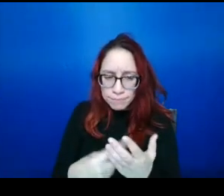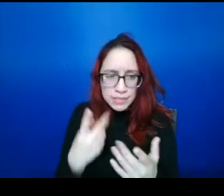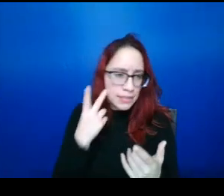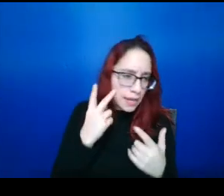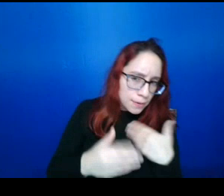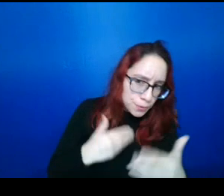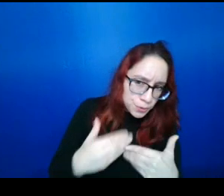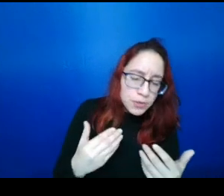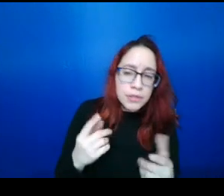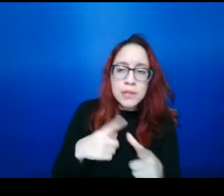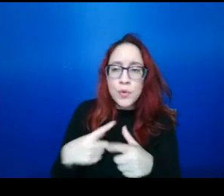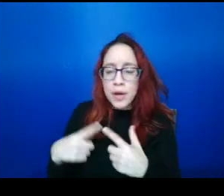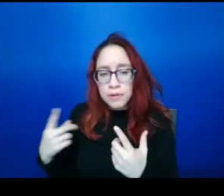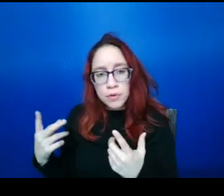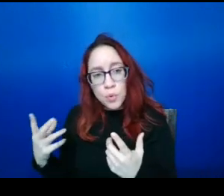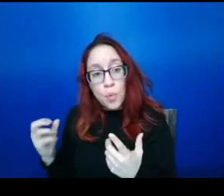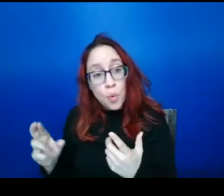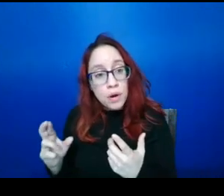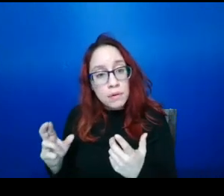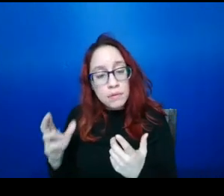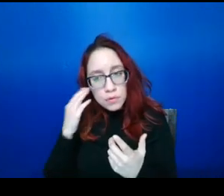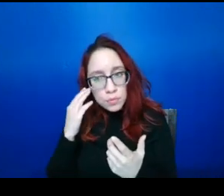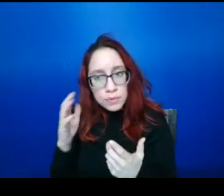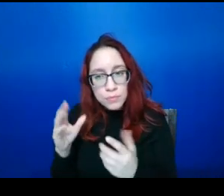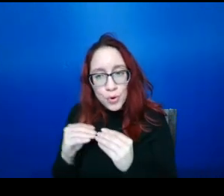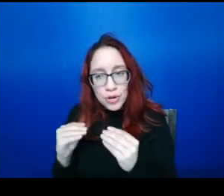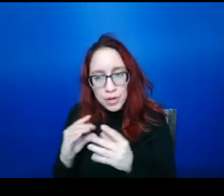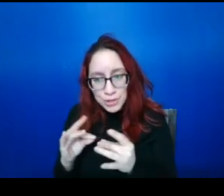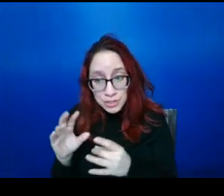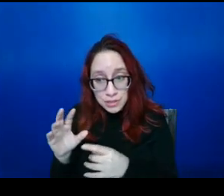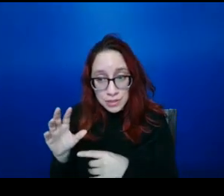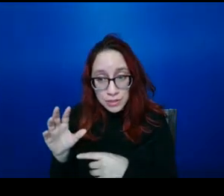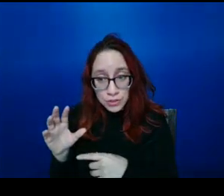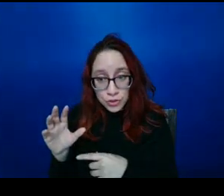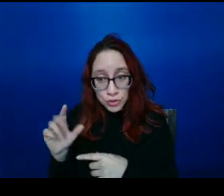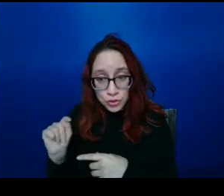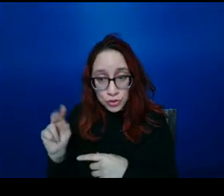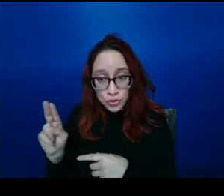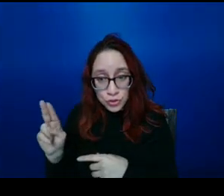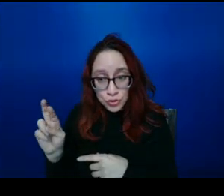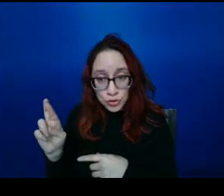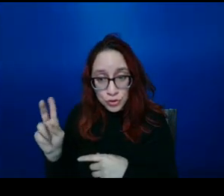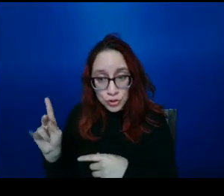went. And then, or, but I know there's more comments. Commissioner Turkin?